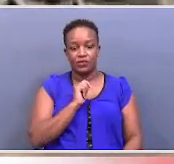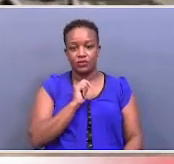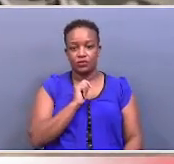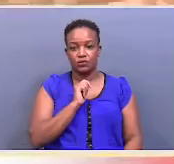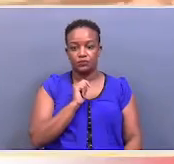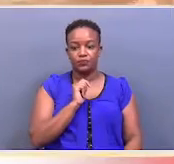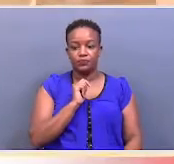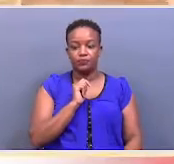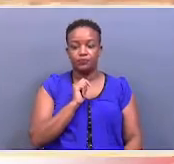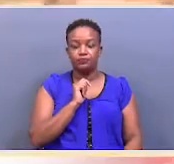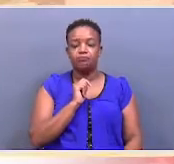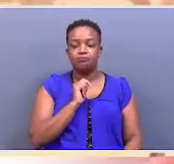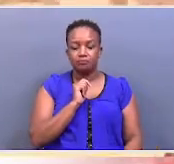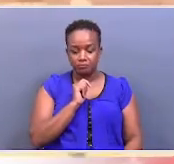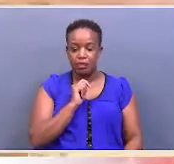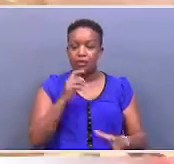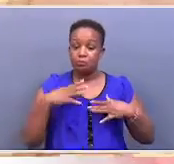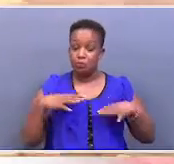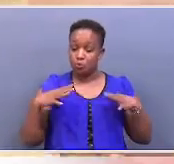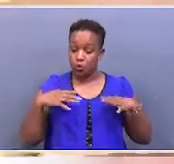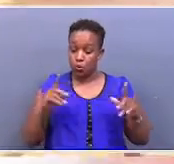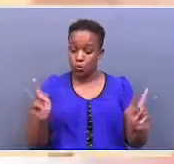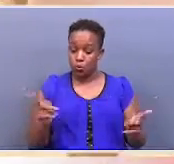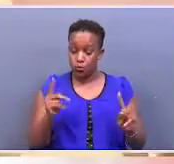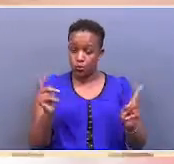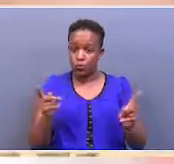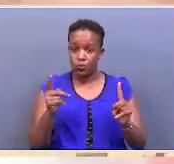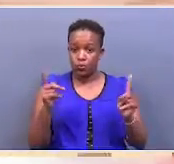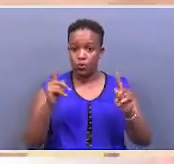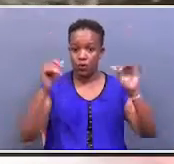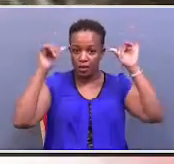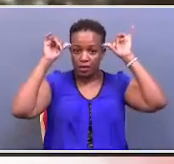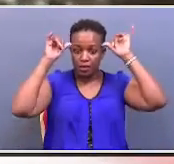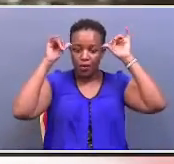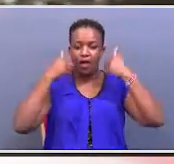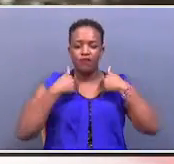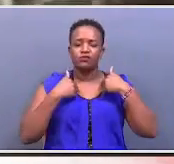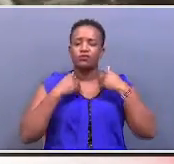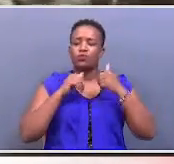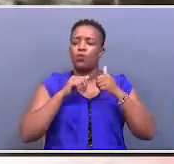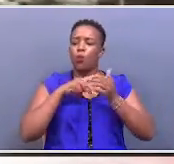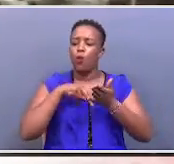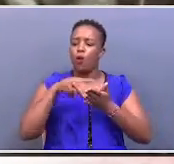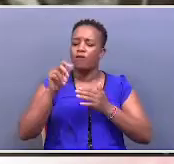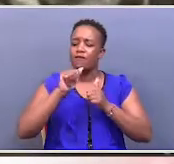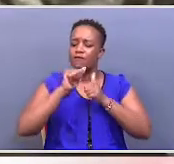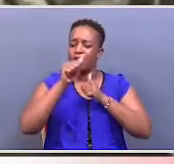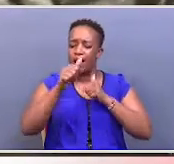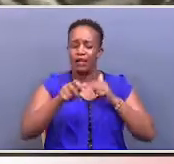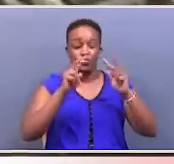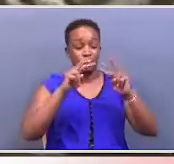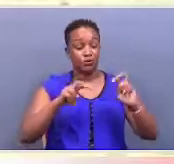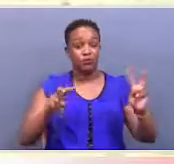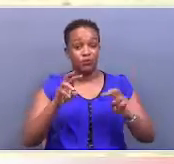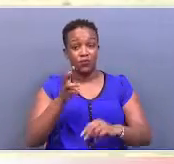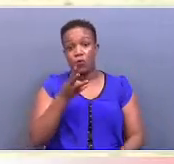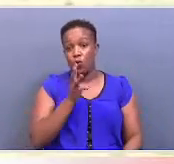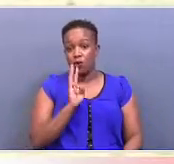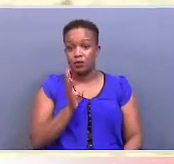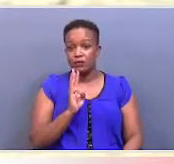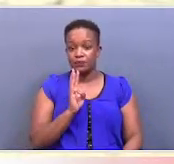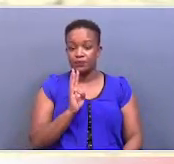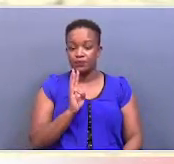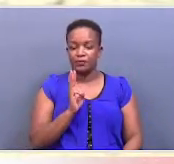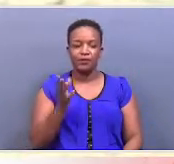The livestock farmers here have to walk for several kilometers in search of water, and the little water that is found is dirty. Babu